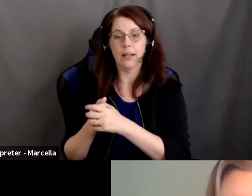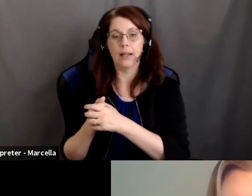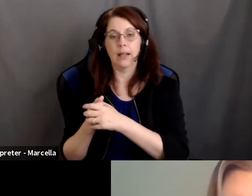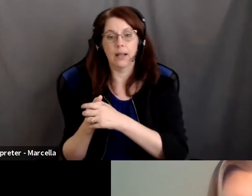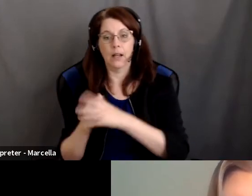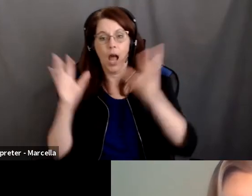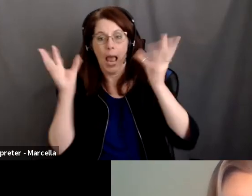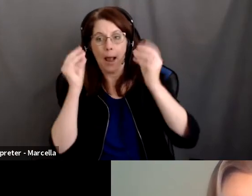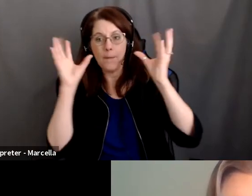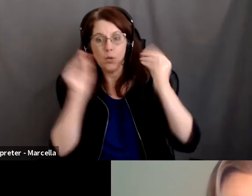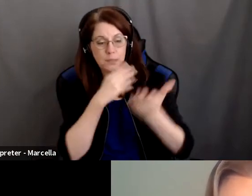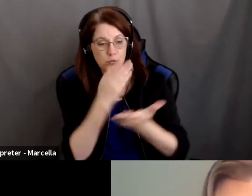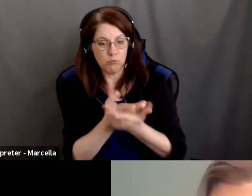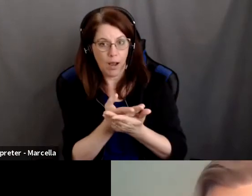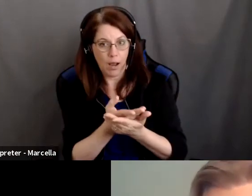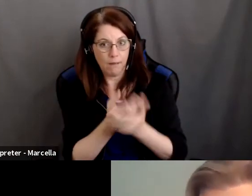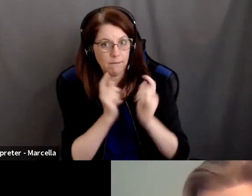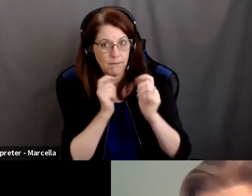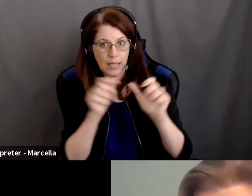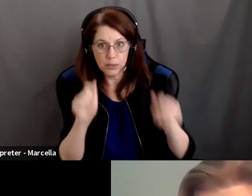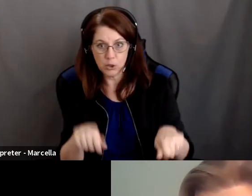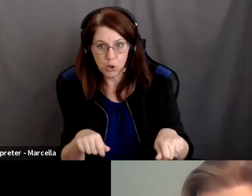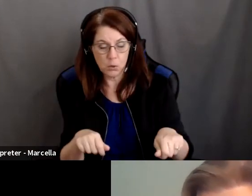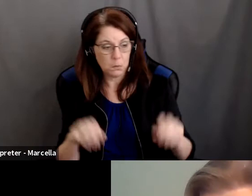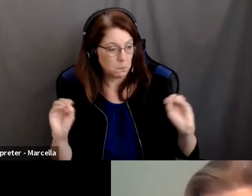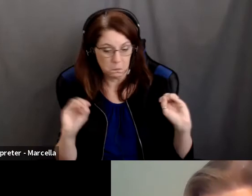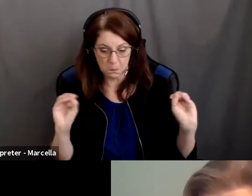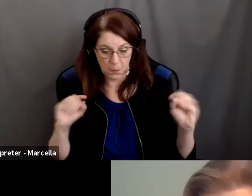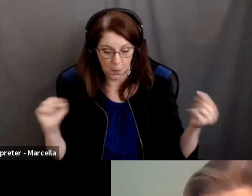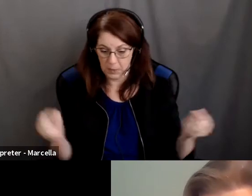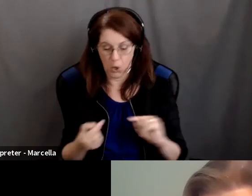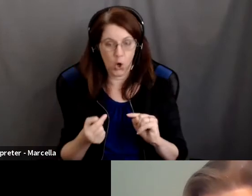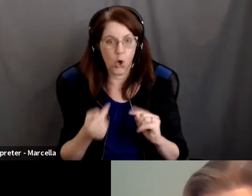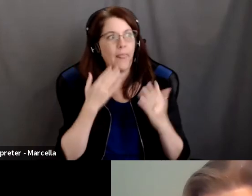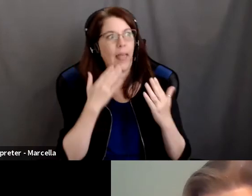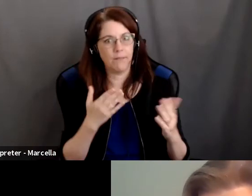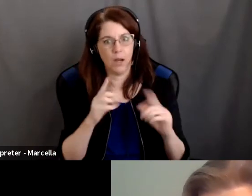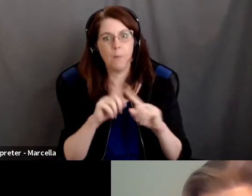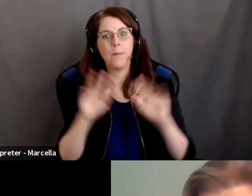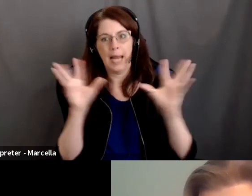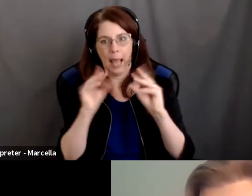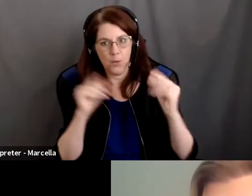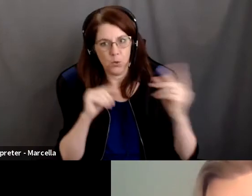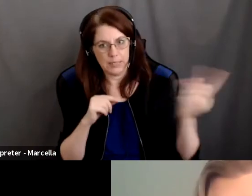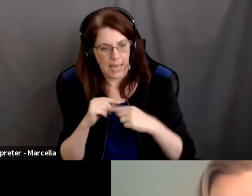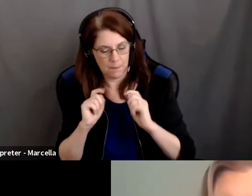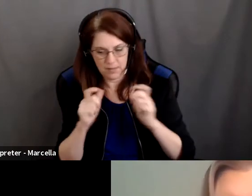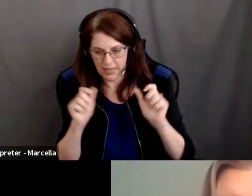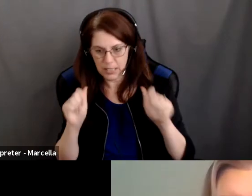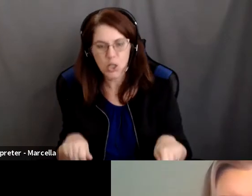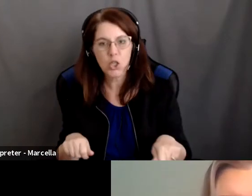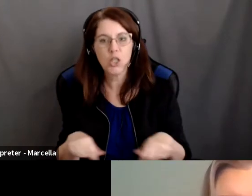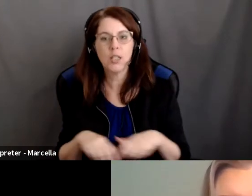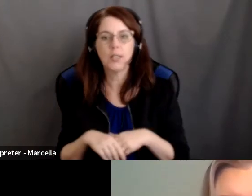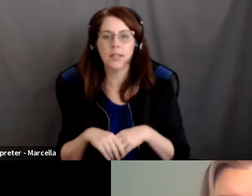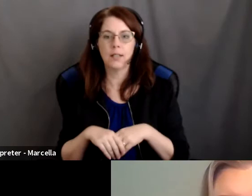An ambulance got there just as fast as they could. Nobody was hurt, thank God, but an ambulance was there just as fast as they could be